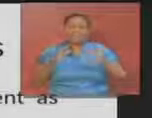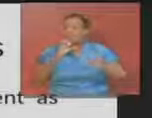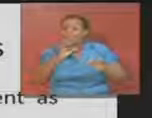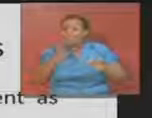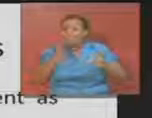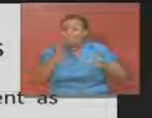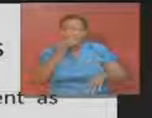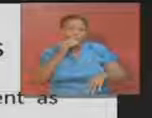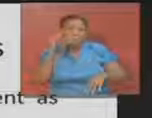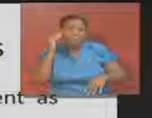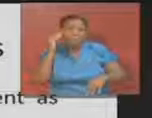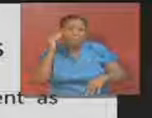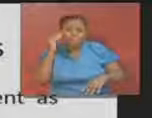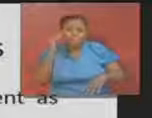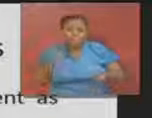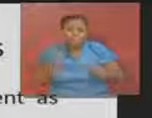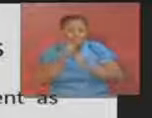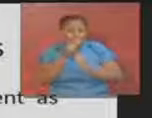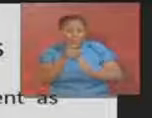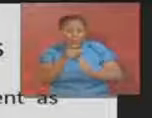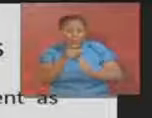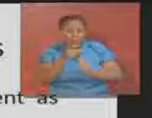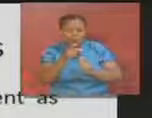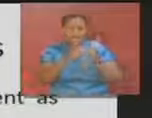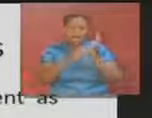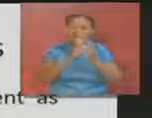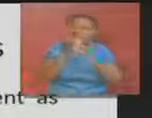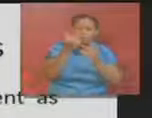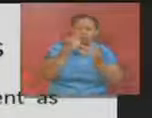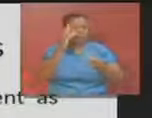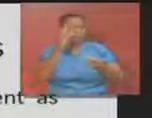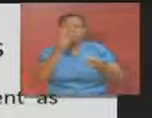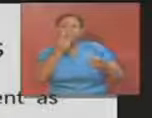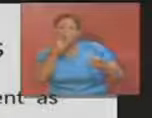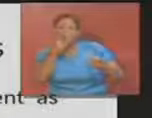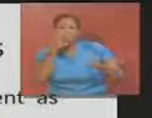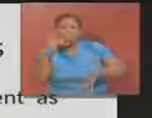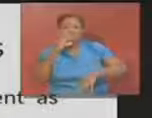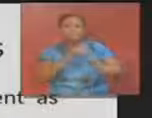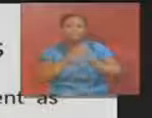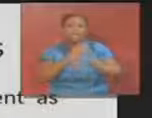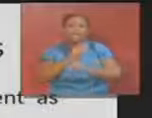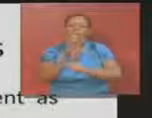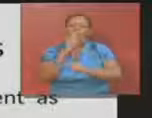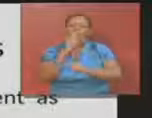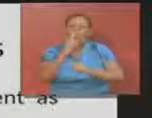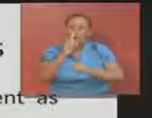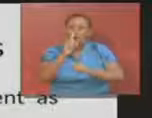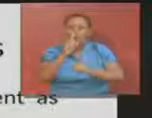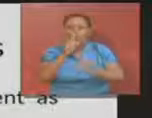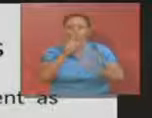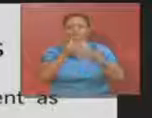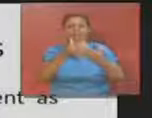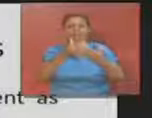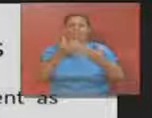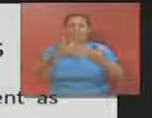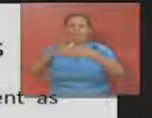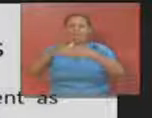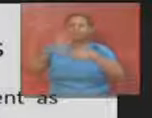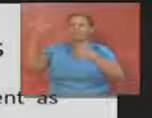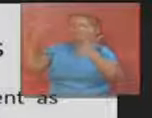diabetes, hypertension, cancer, think twice before you leave the home and come back to mix with